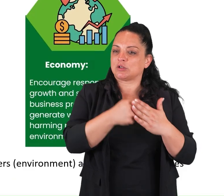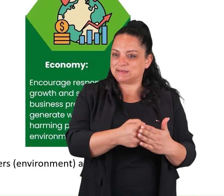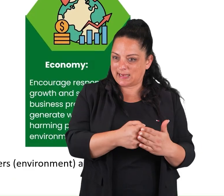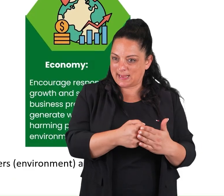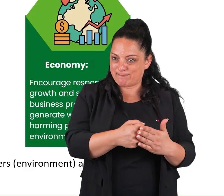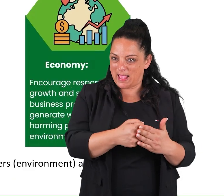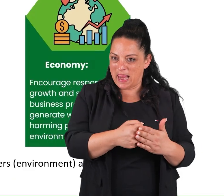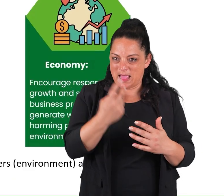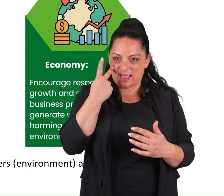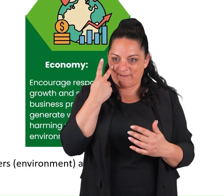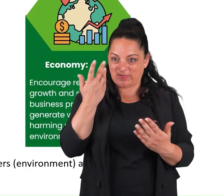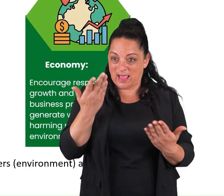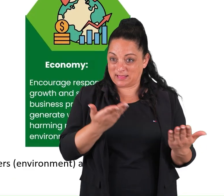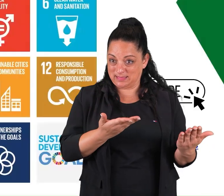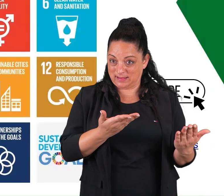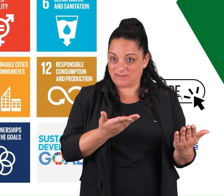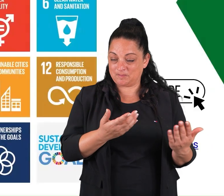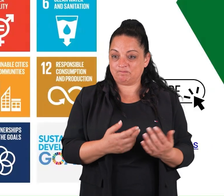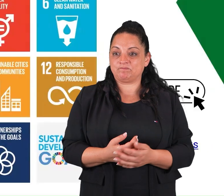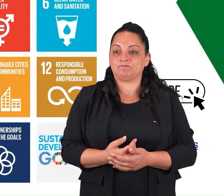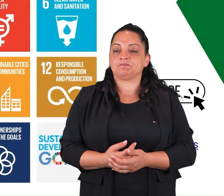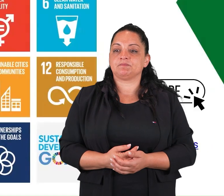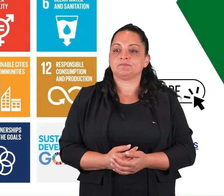unsustainable example.